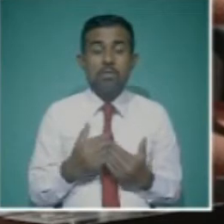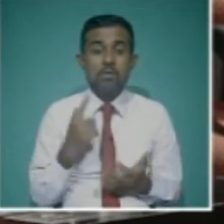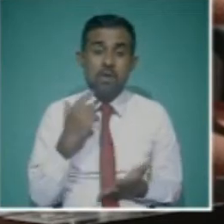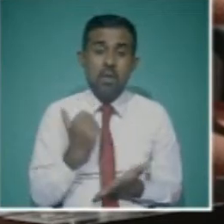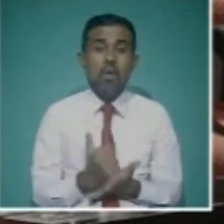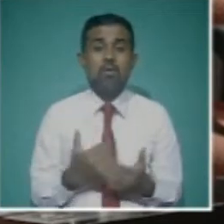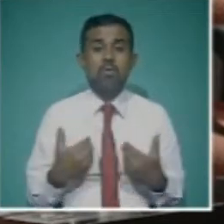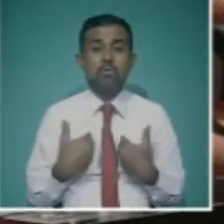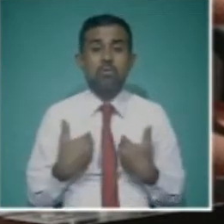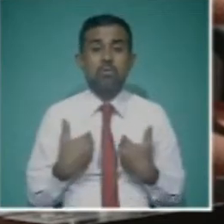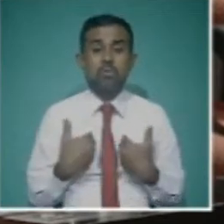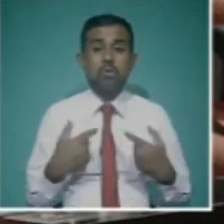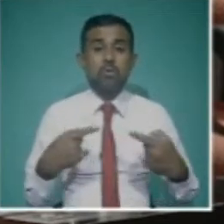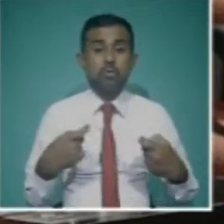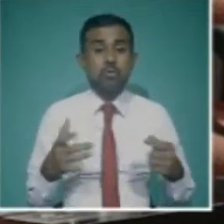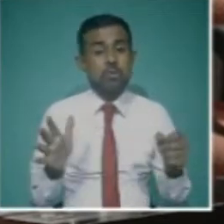even at the height of the war,